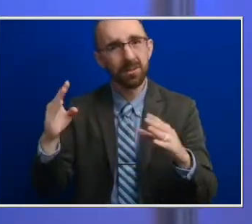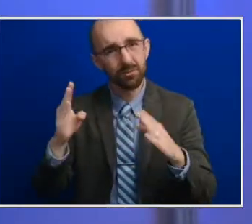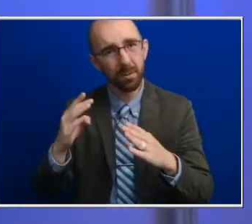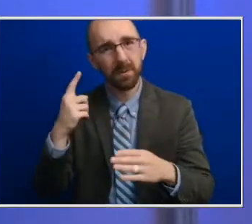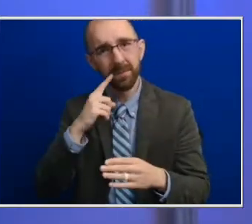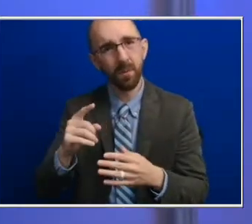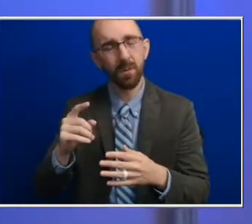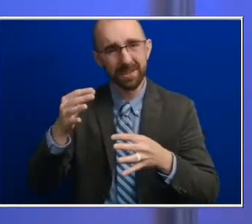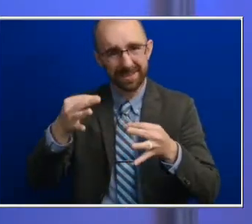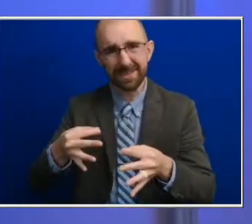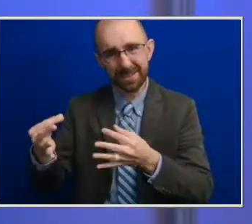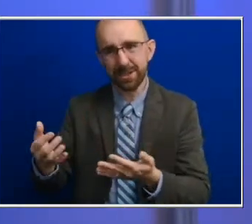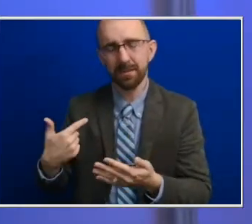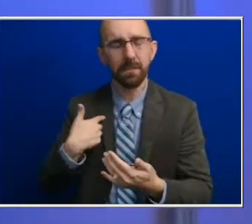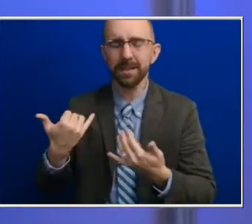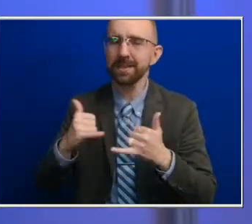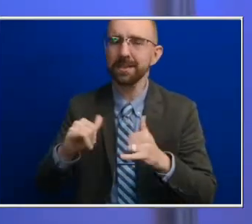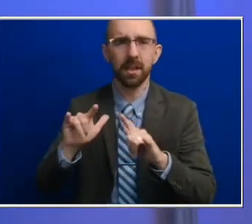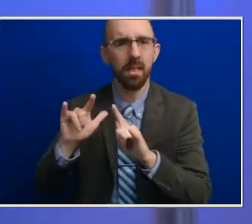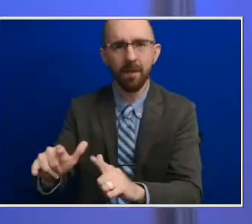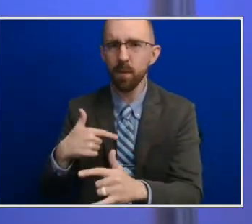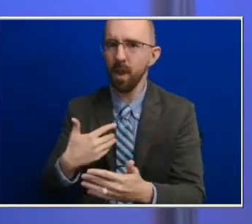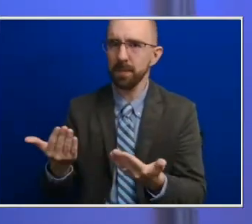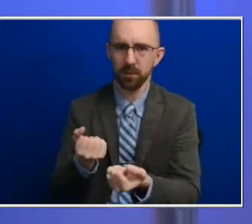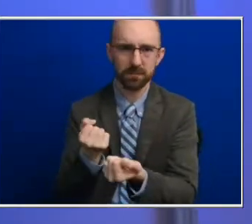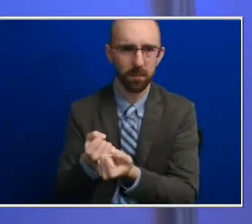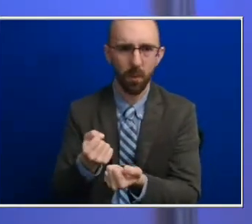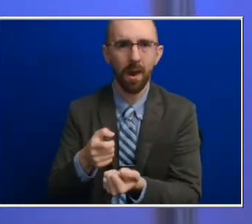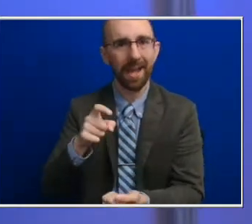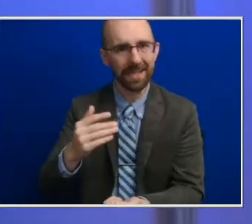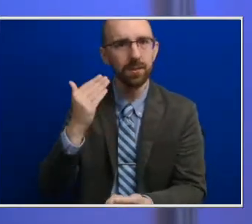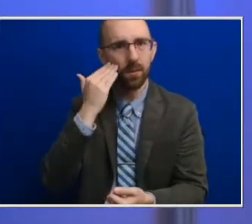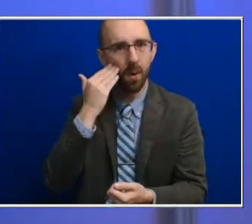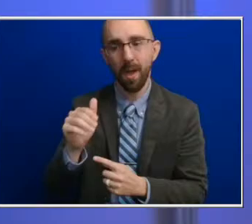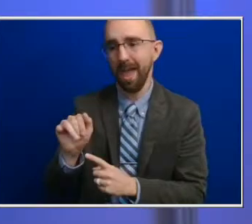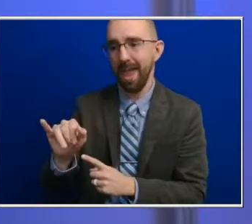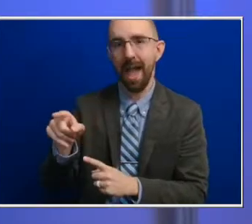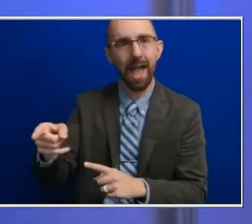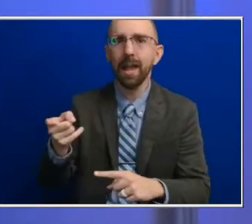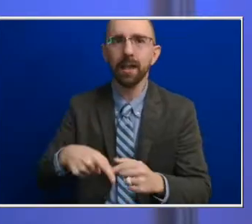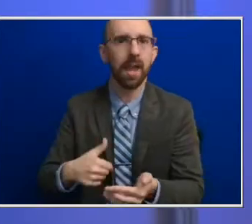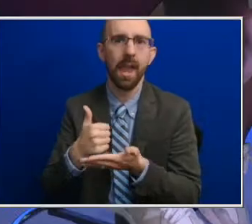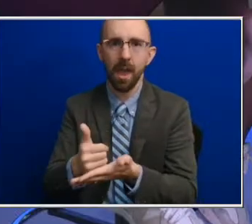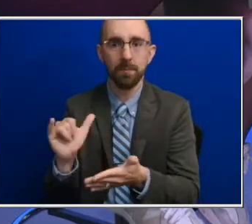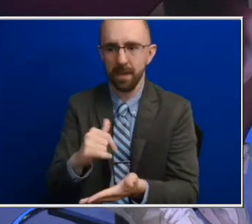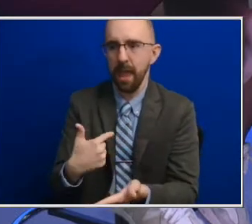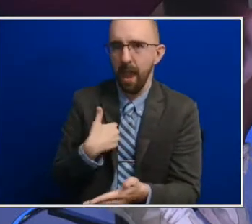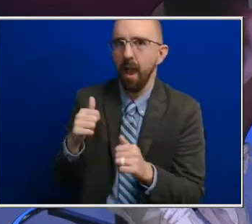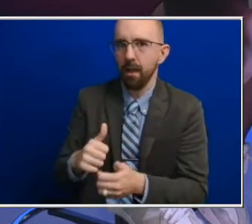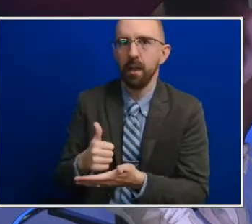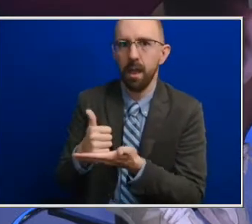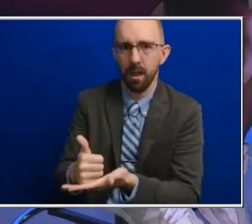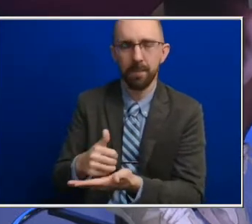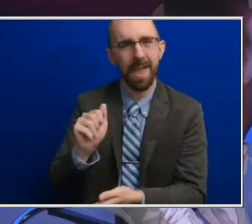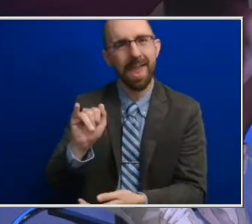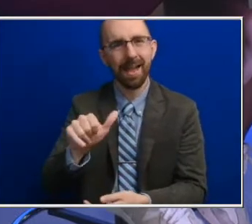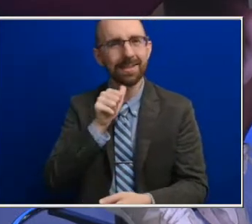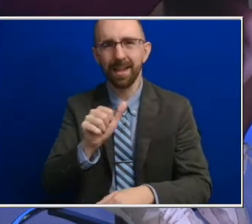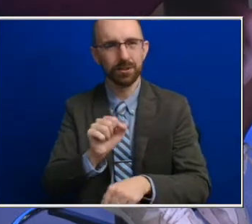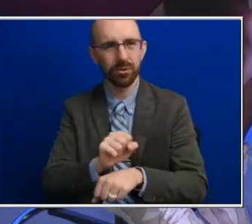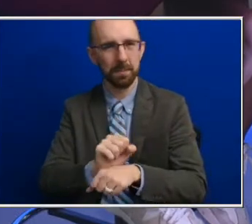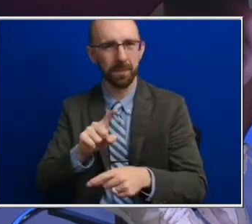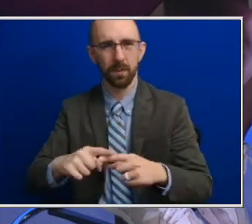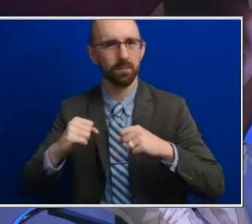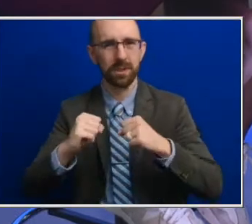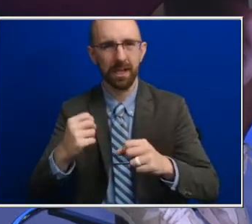I'm here, I love you, and I'm here to help, but I need to know an AI won't be able to help you the way that I can. Right. AI's job isn't to protect the user.